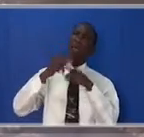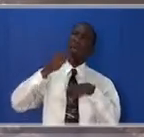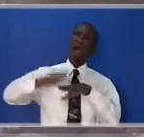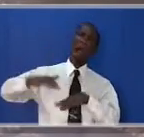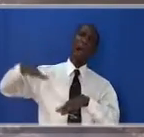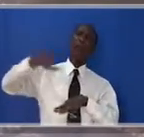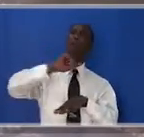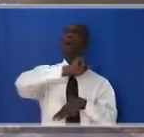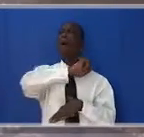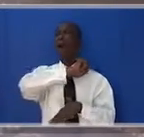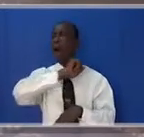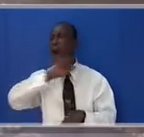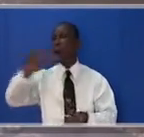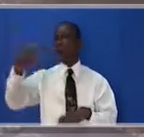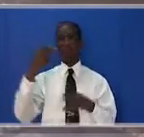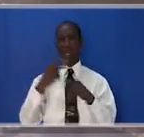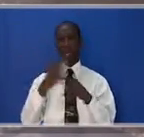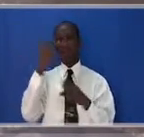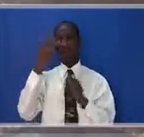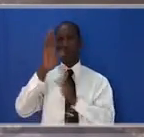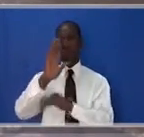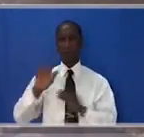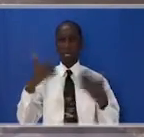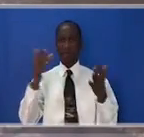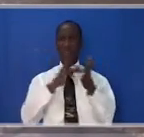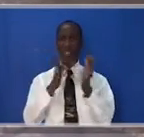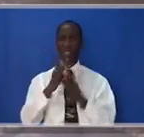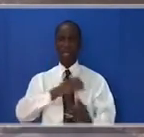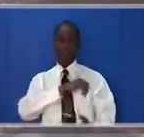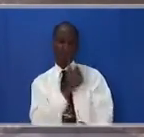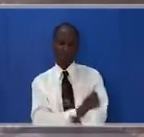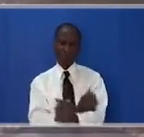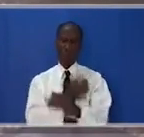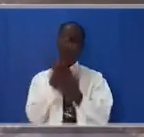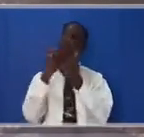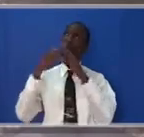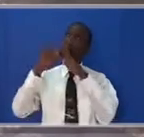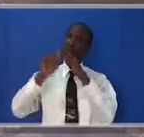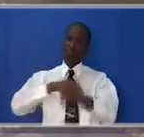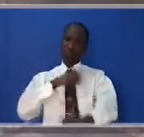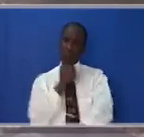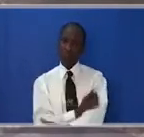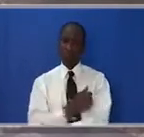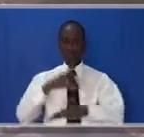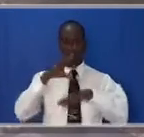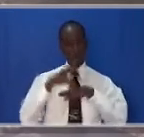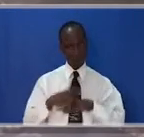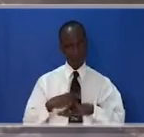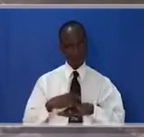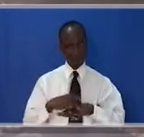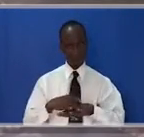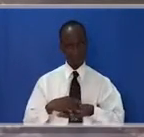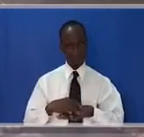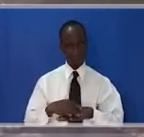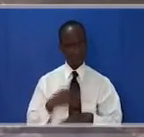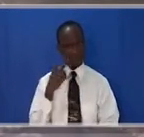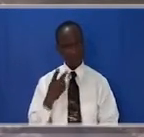Yankopon de osoro ne asase su to me amano Jesus Christ And Malachi chapter